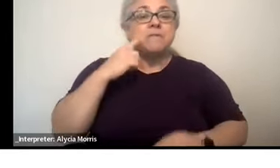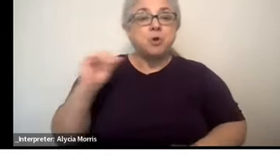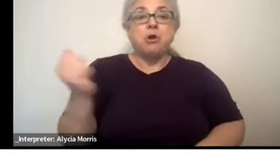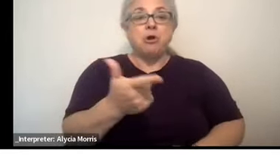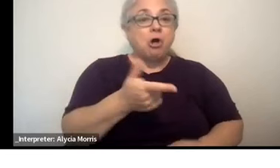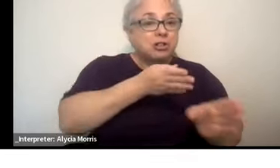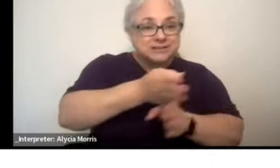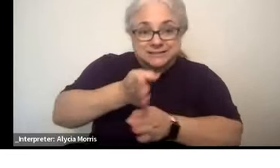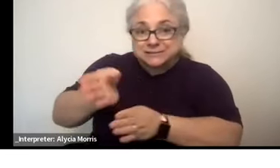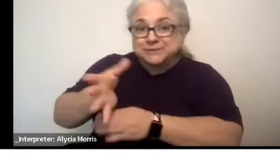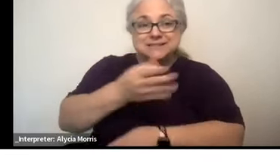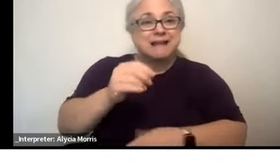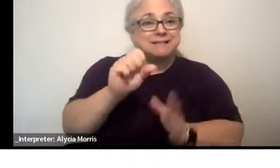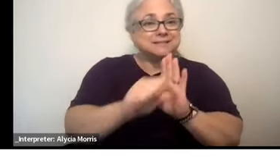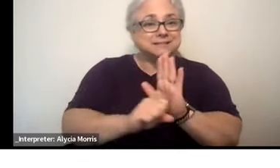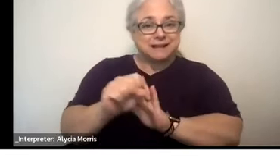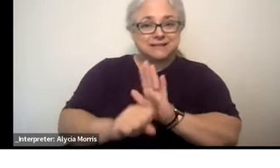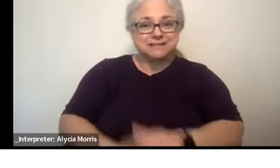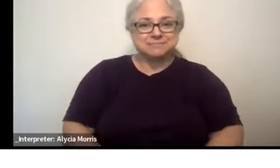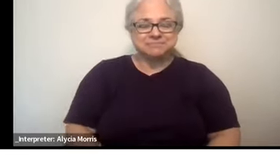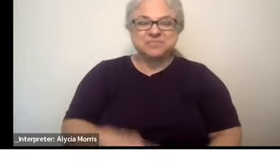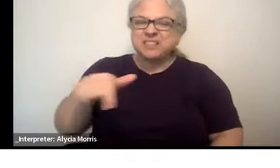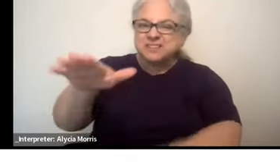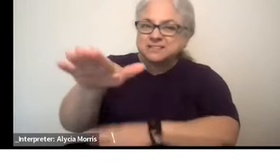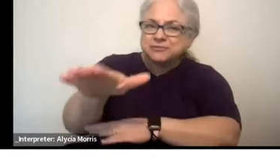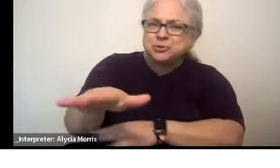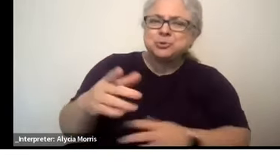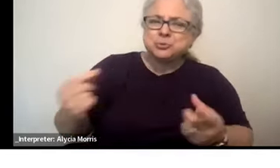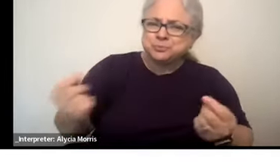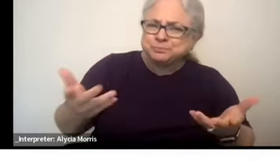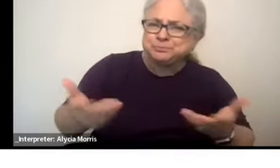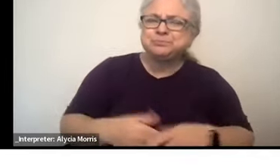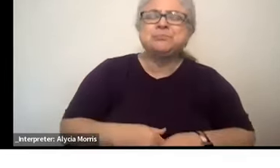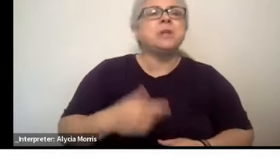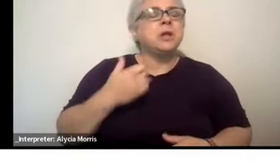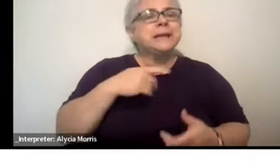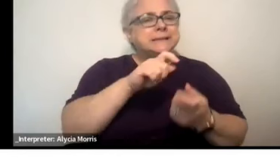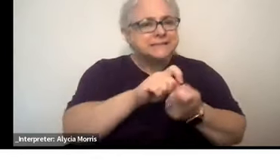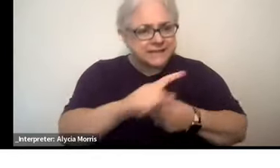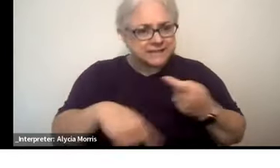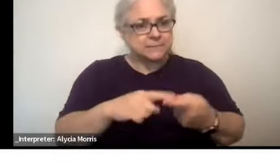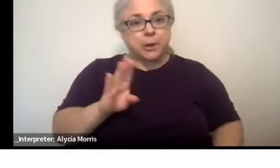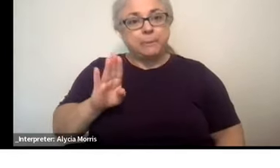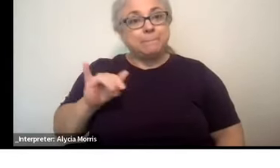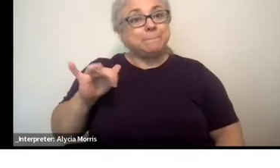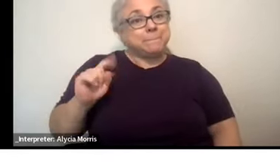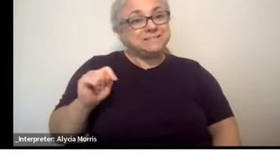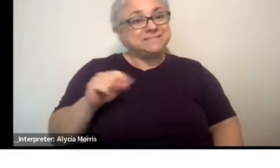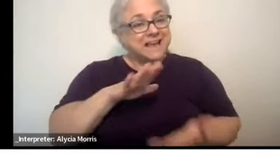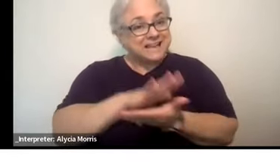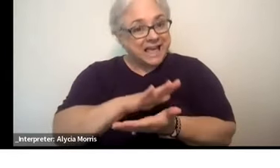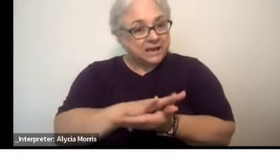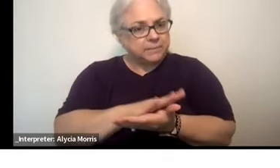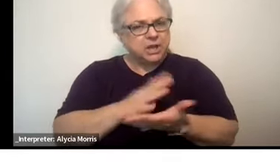states. This afternoon, we're going to give you not only details about the BILT Academy and what can